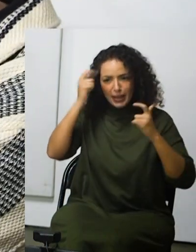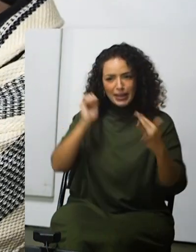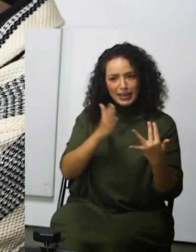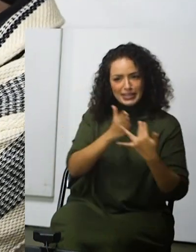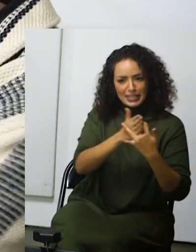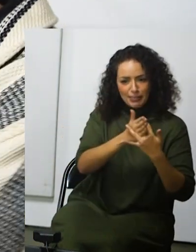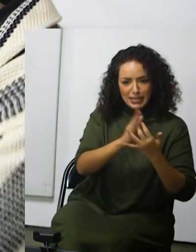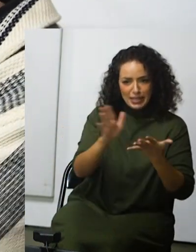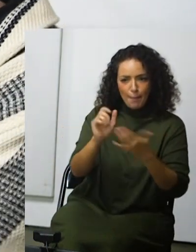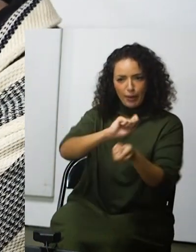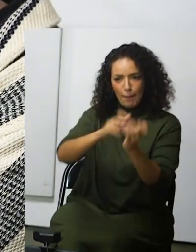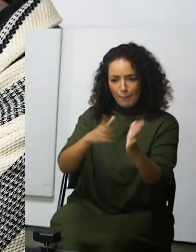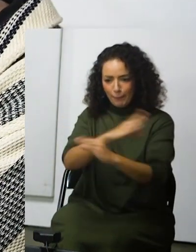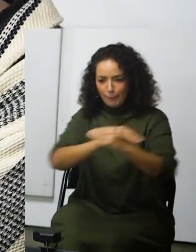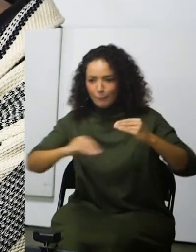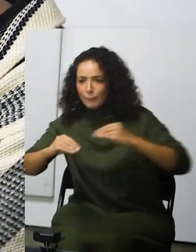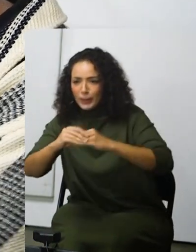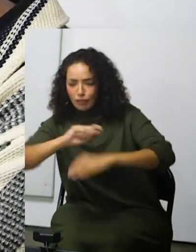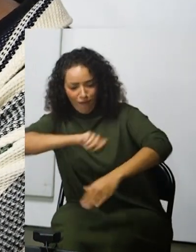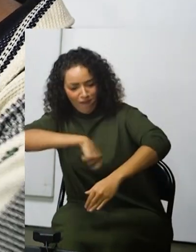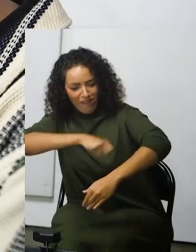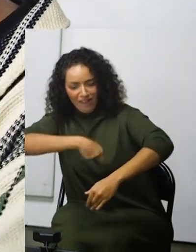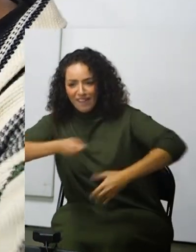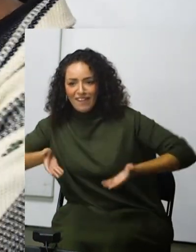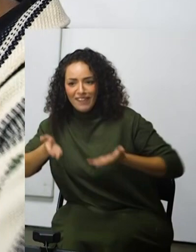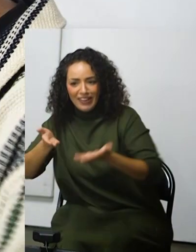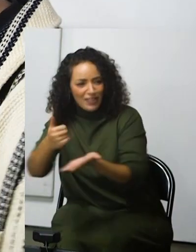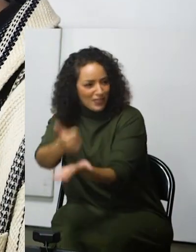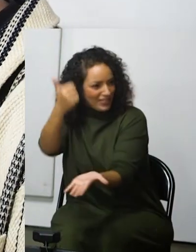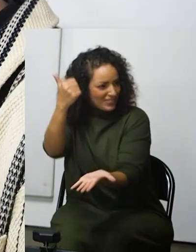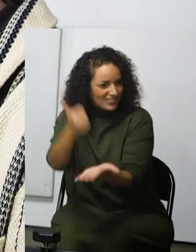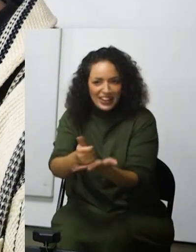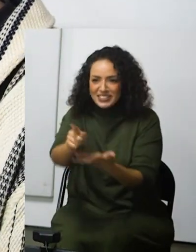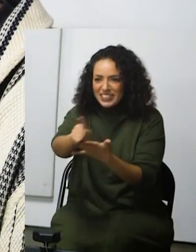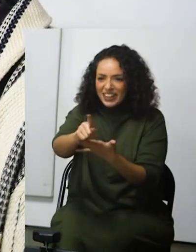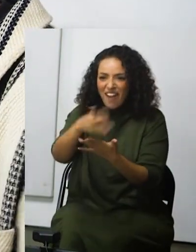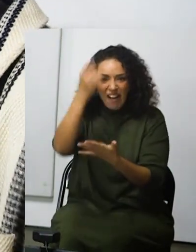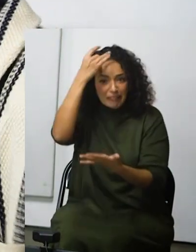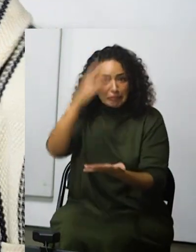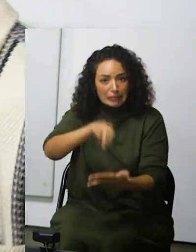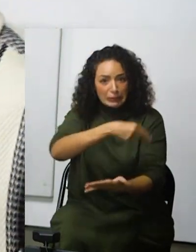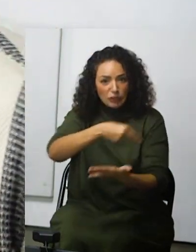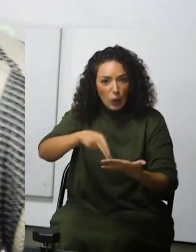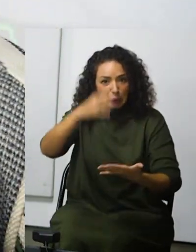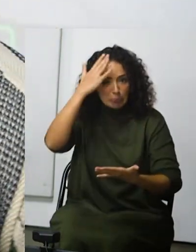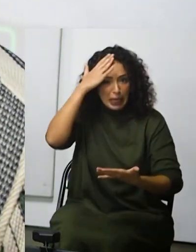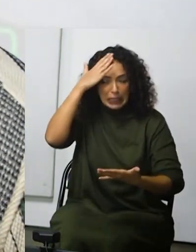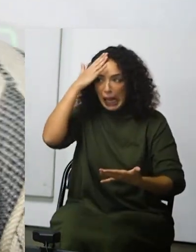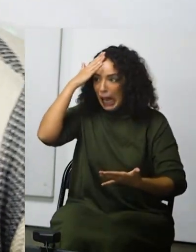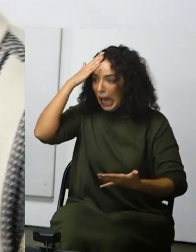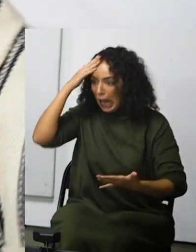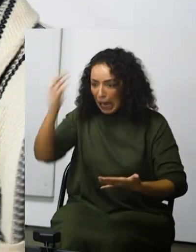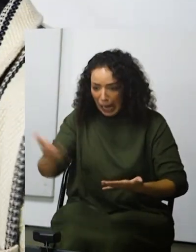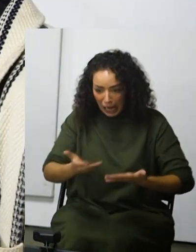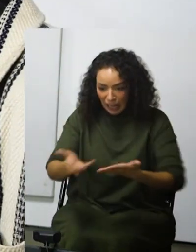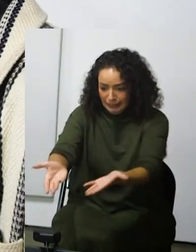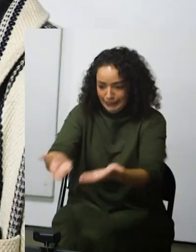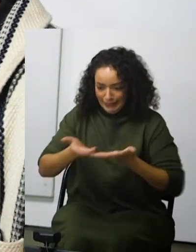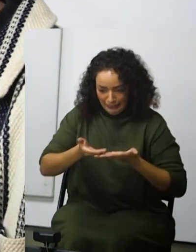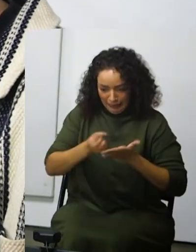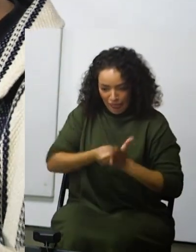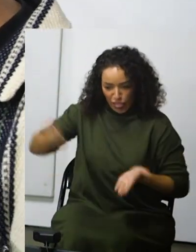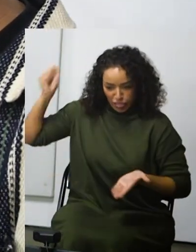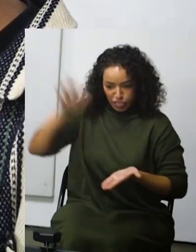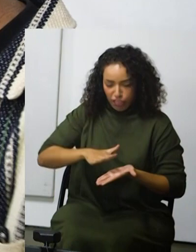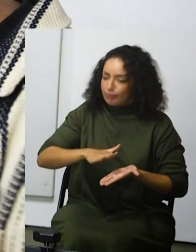cake. You're right that we need more than window dressing, and we shouldn't be adding it in the last second in the process of making a cake. Also, this whole thing